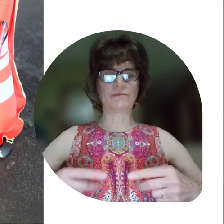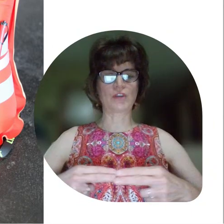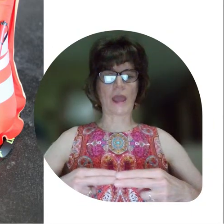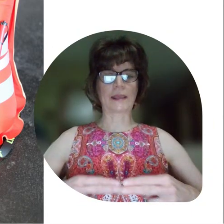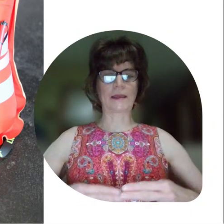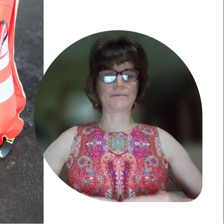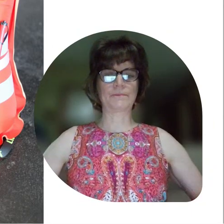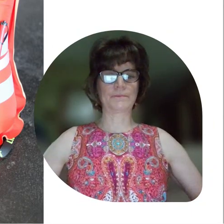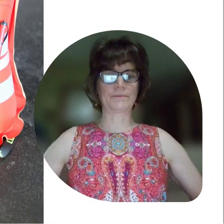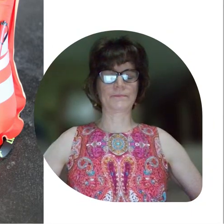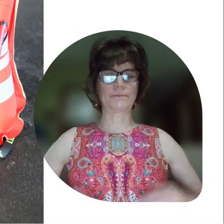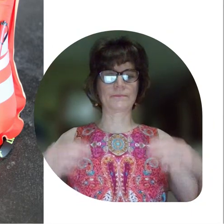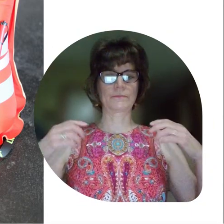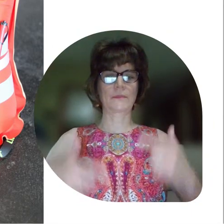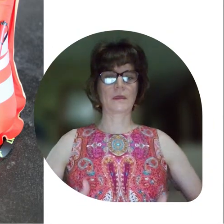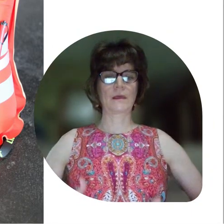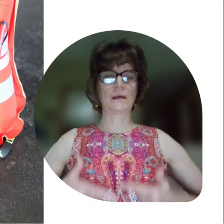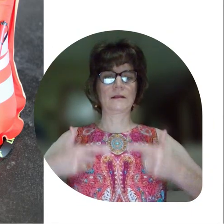Life jacket.